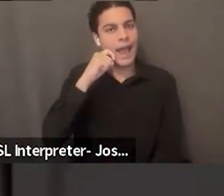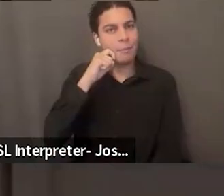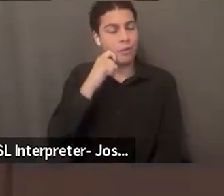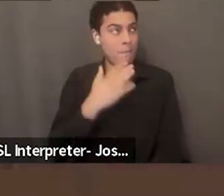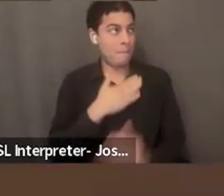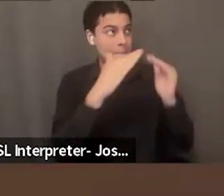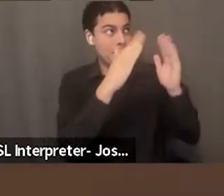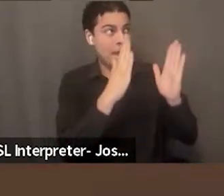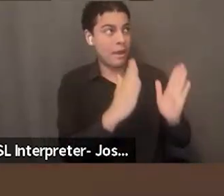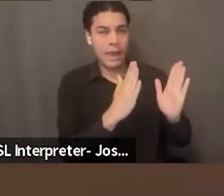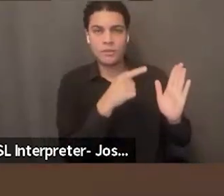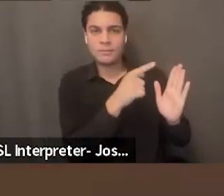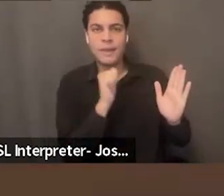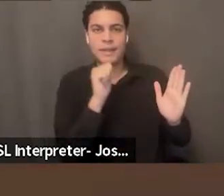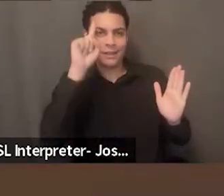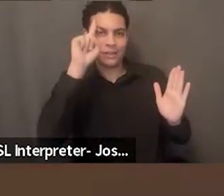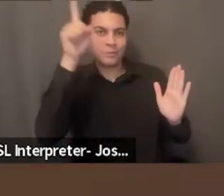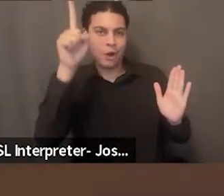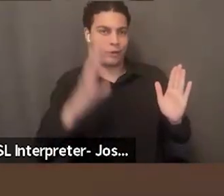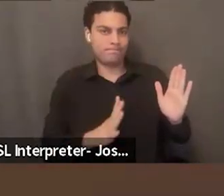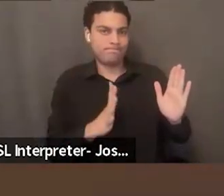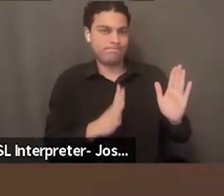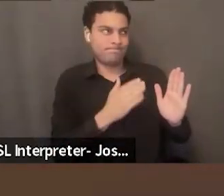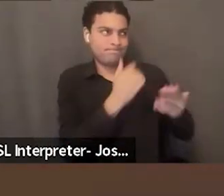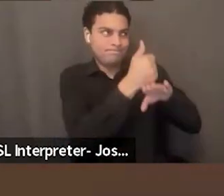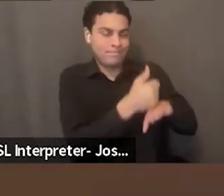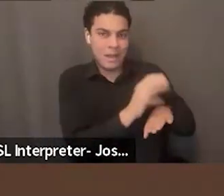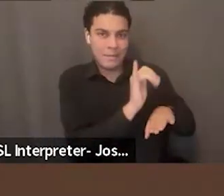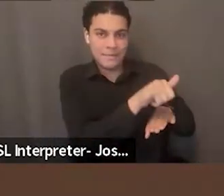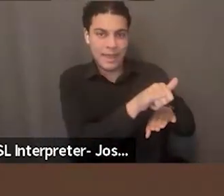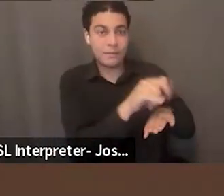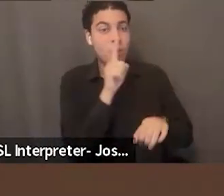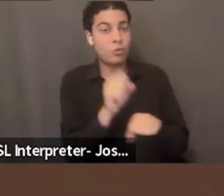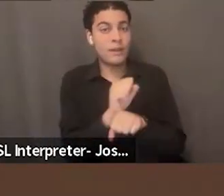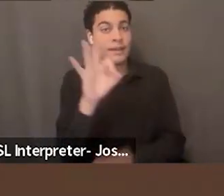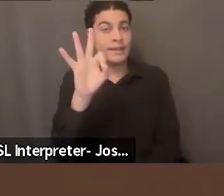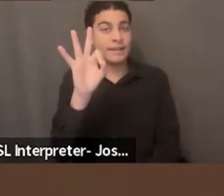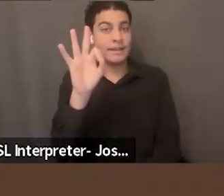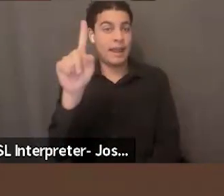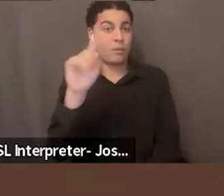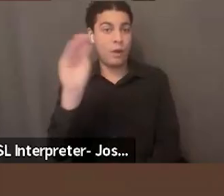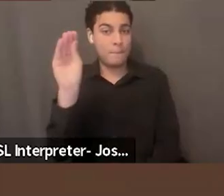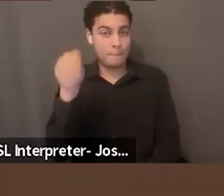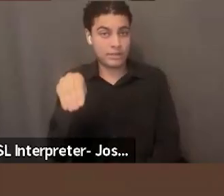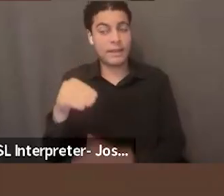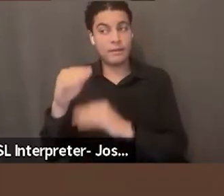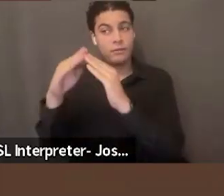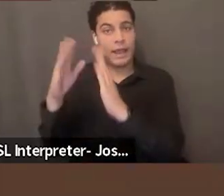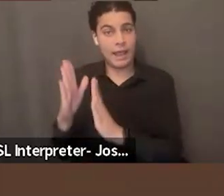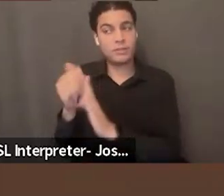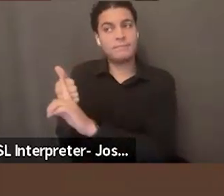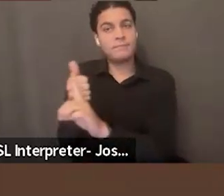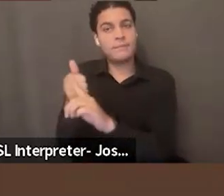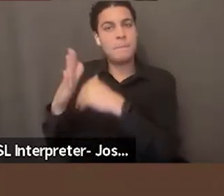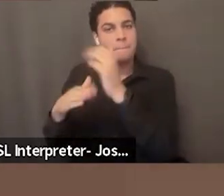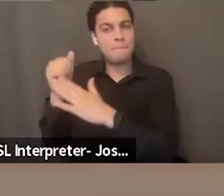Turns out 91% of US homes were built before smart homes even existed, with no easy way to upgrade. Even